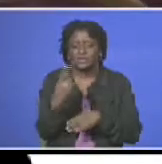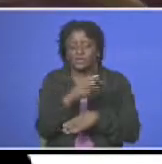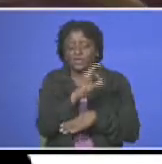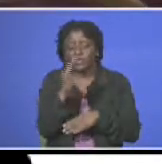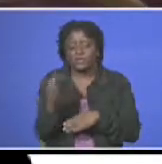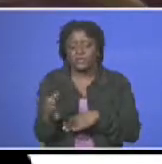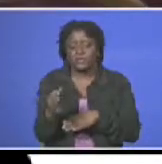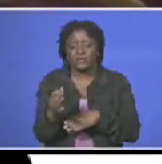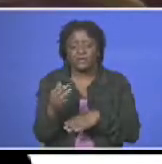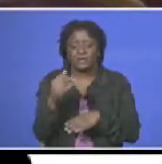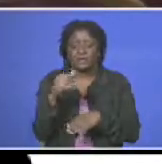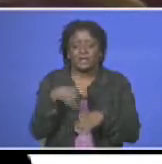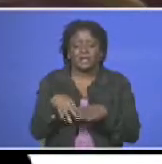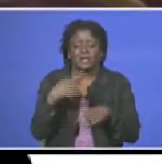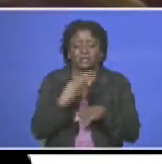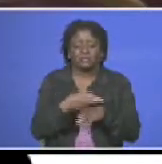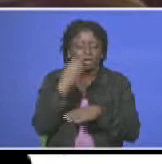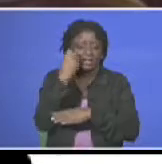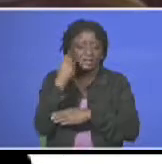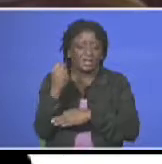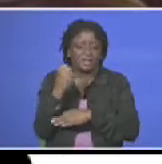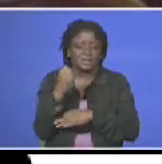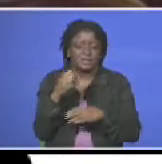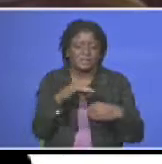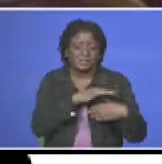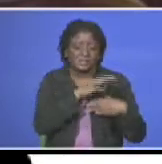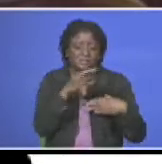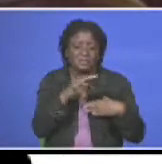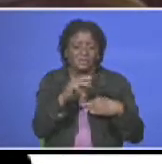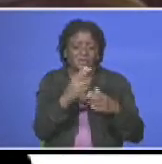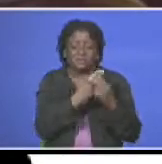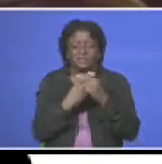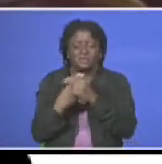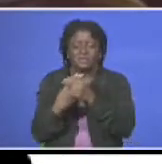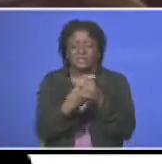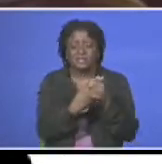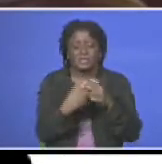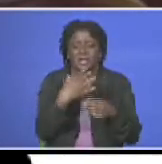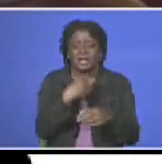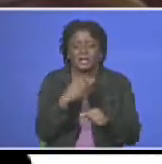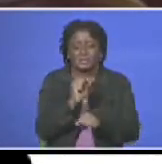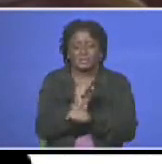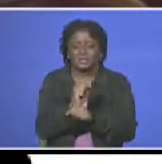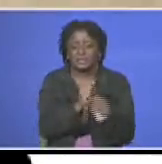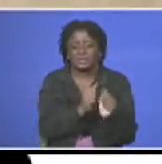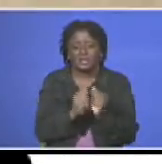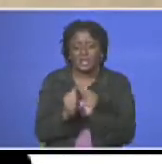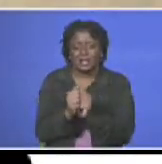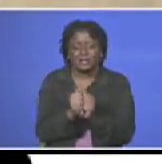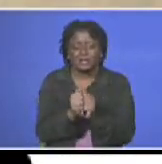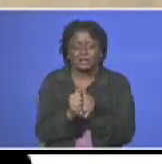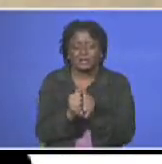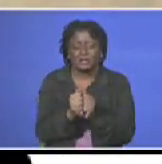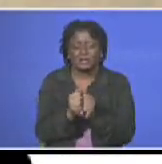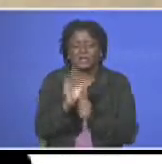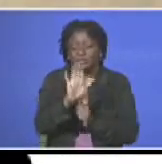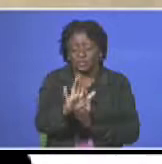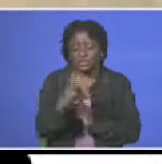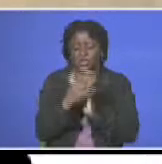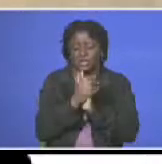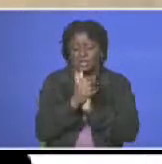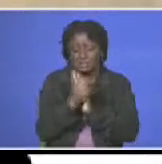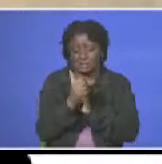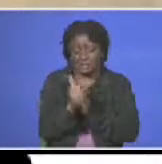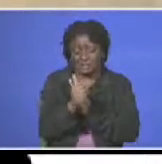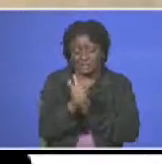of unity and cooperation here in South Eleuthera that prevented that accident from turning into a tragedy. It is your skills, it is